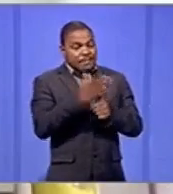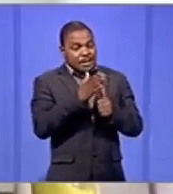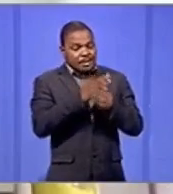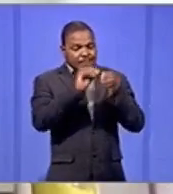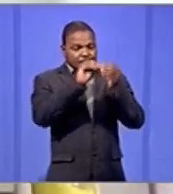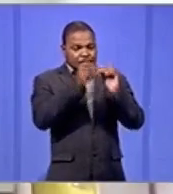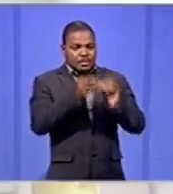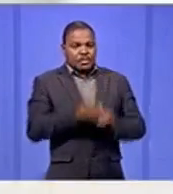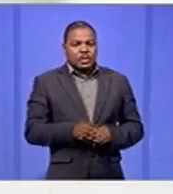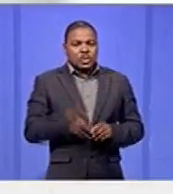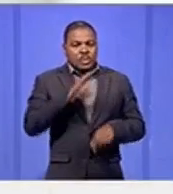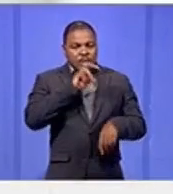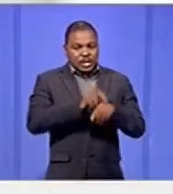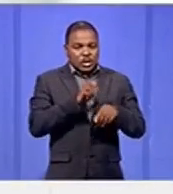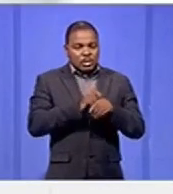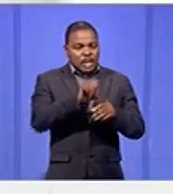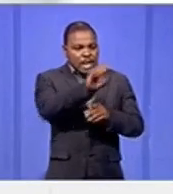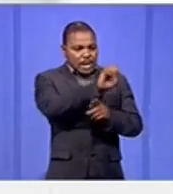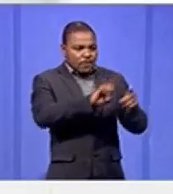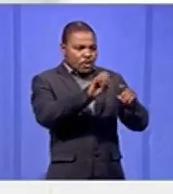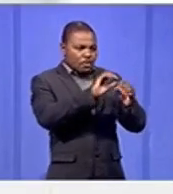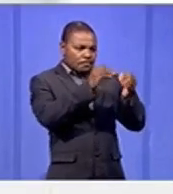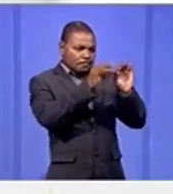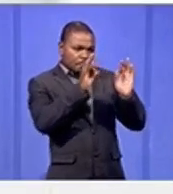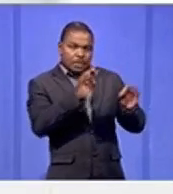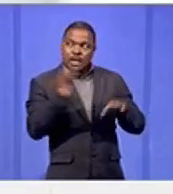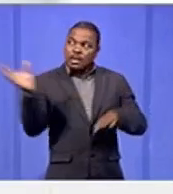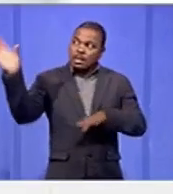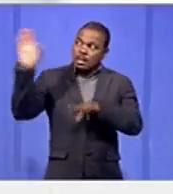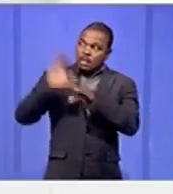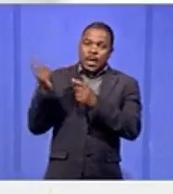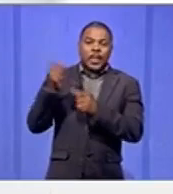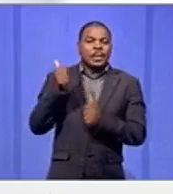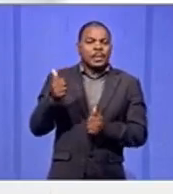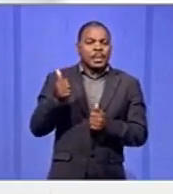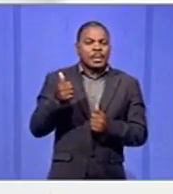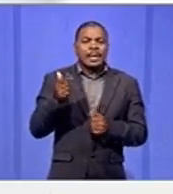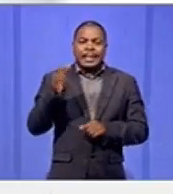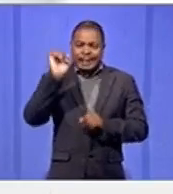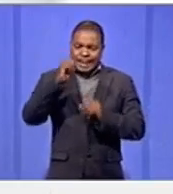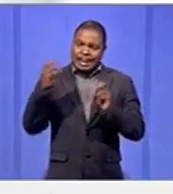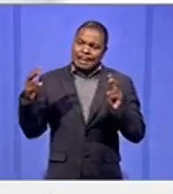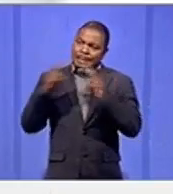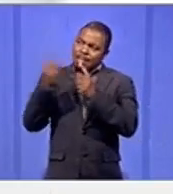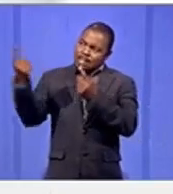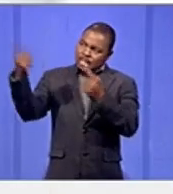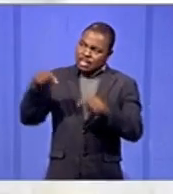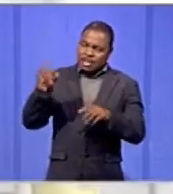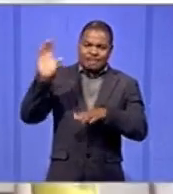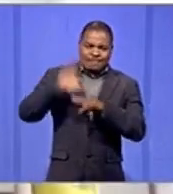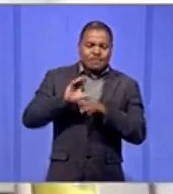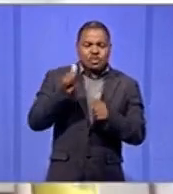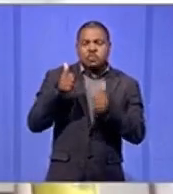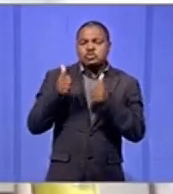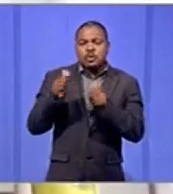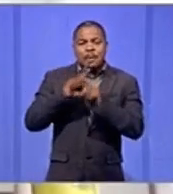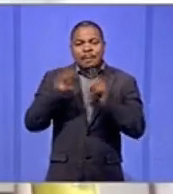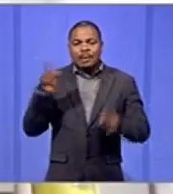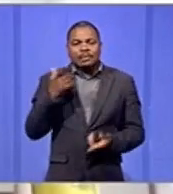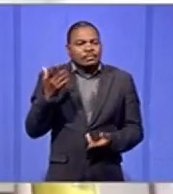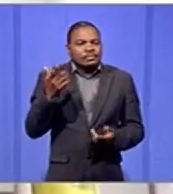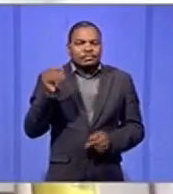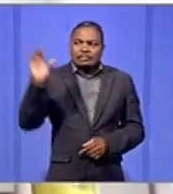the environment for such investment to come in. Investment summits are good, but investment summits don't bring